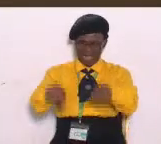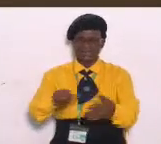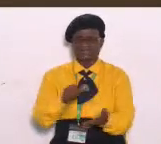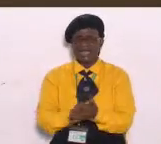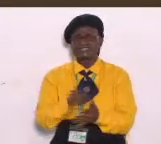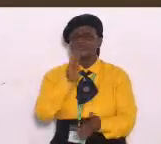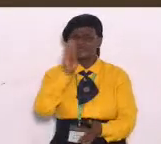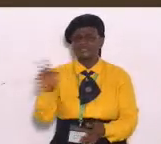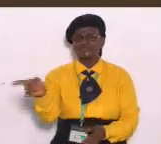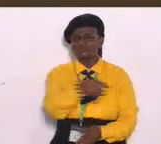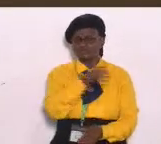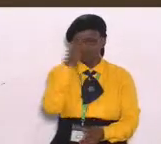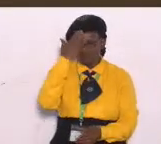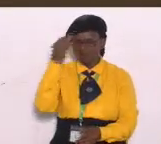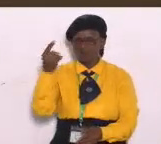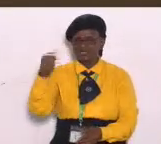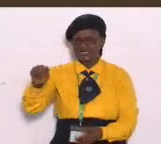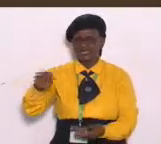You know the story.